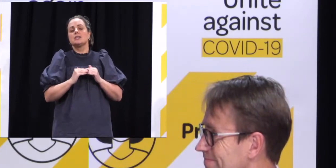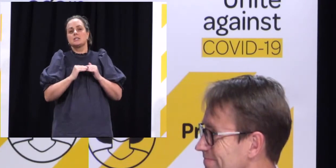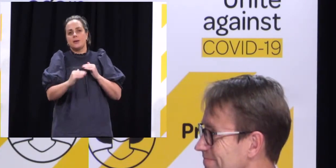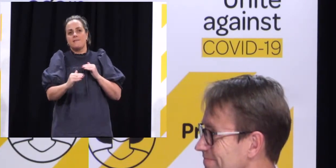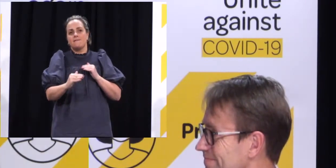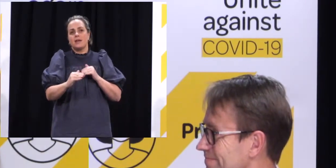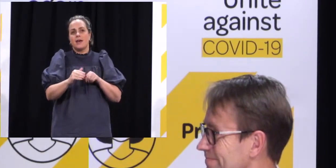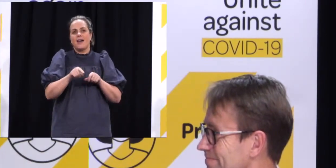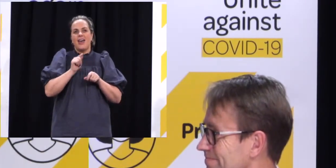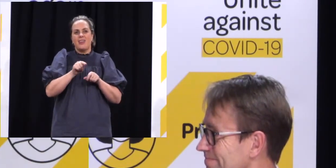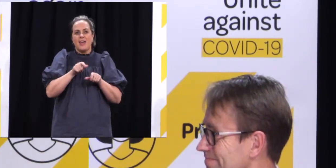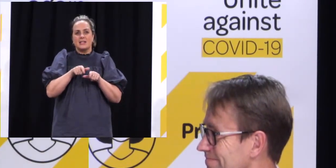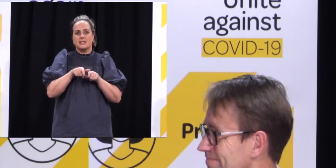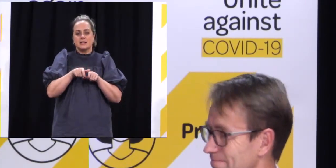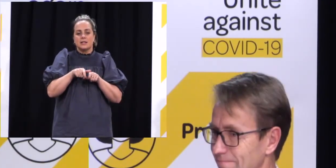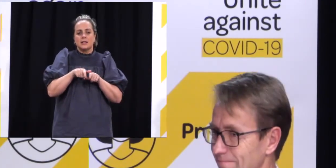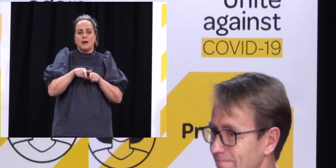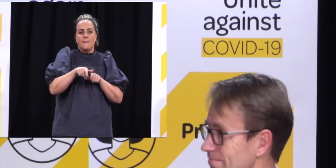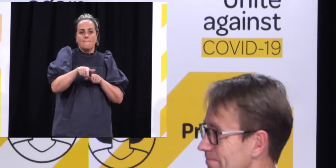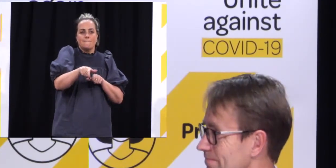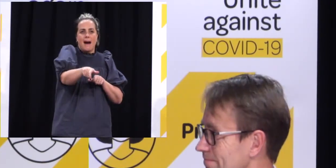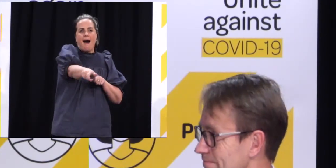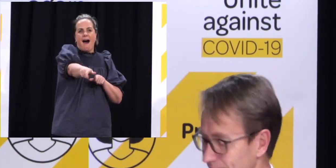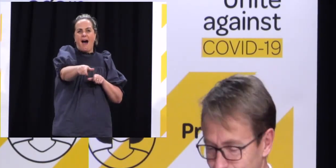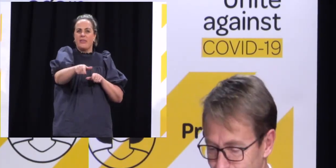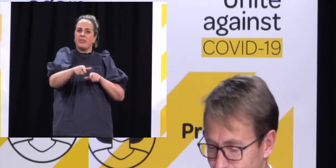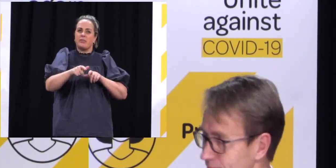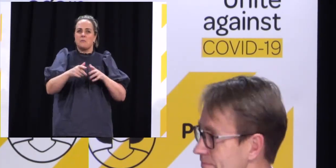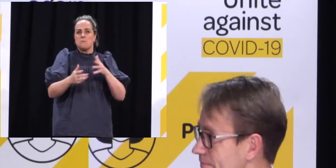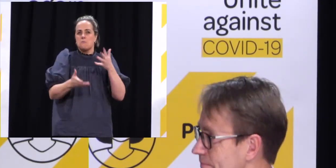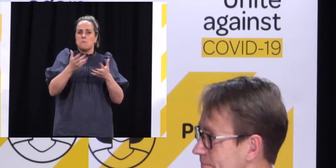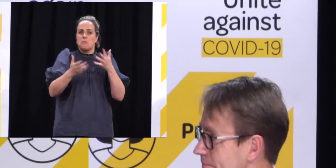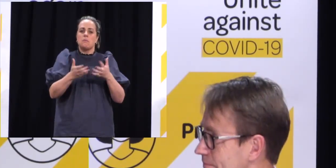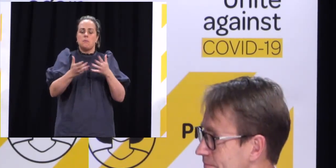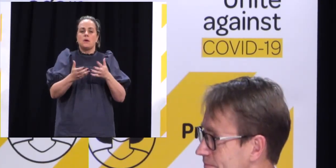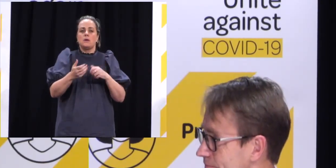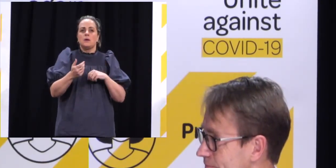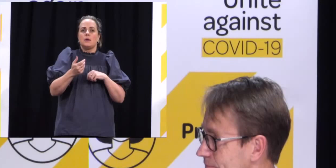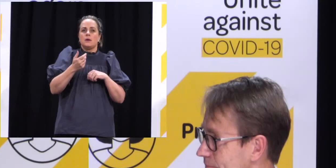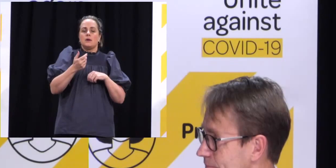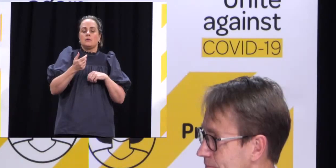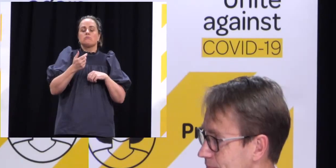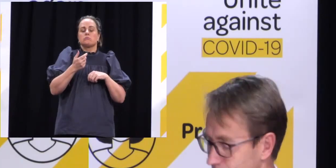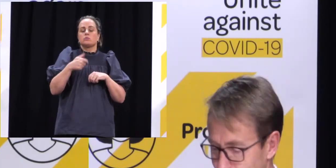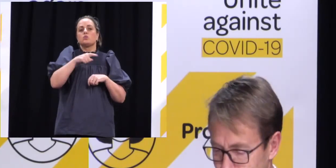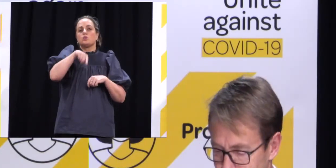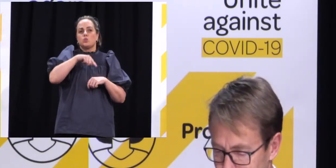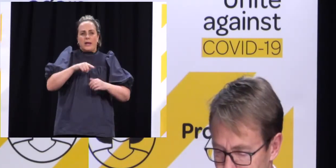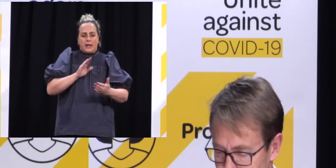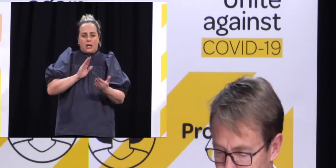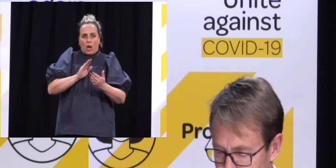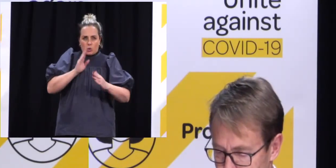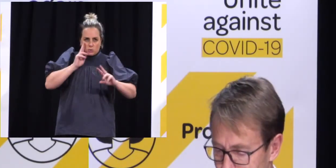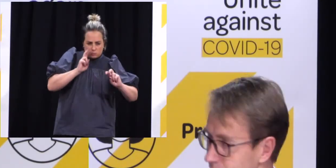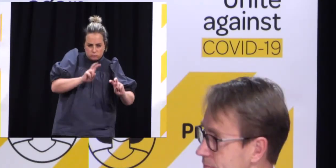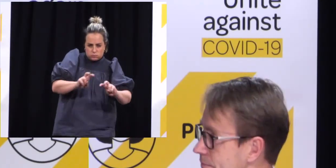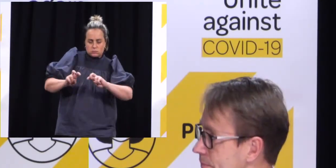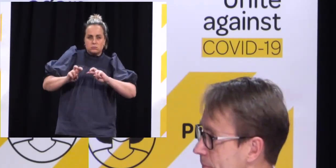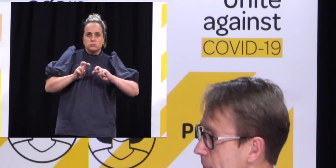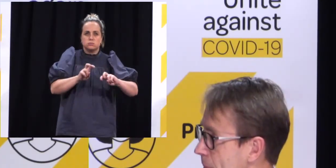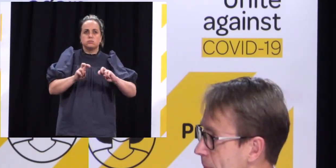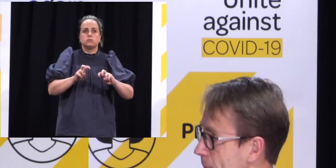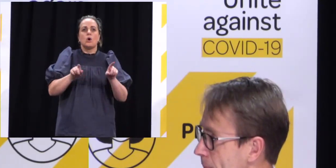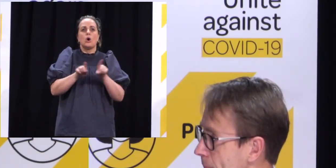and atrium gets a little conflated from time to time, but the public health units, obviously, they work very, very closely with